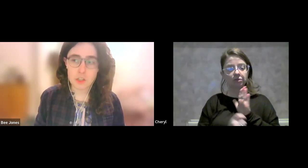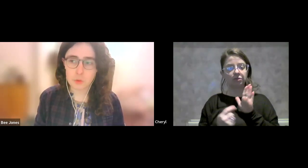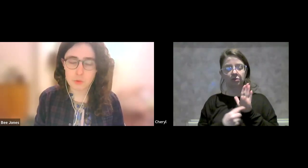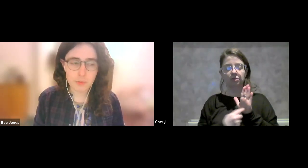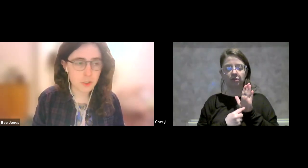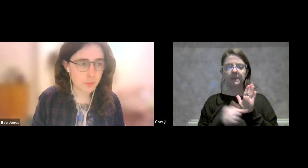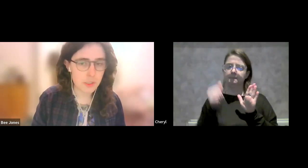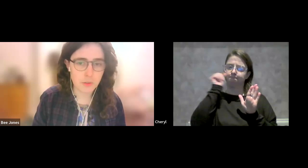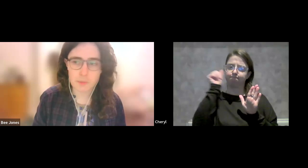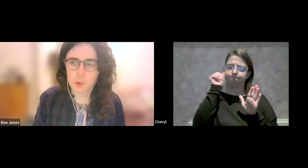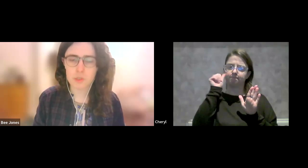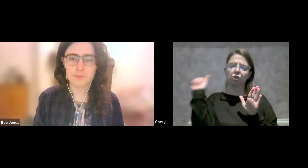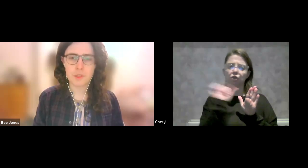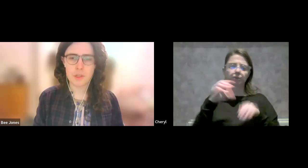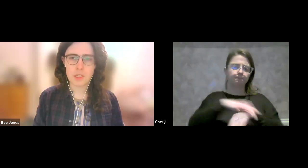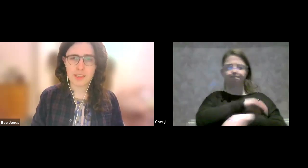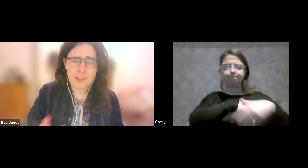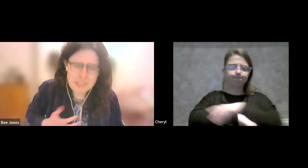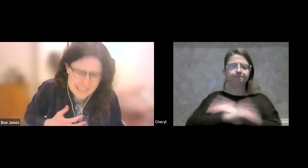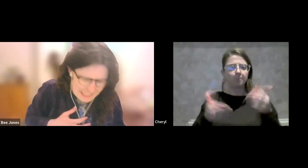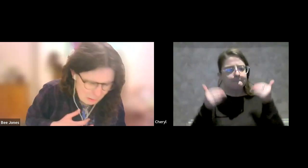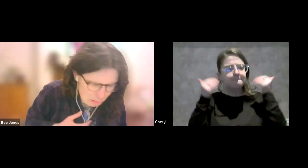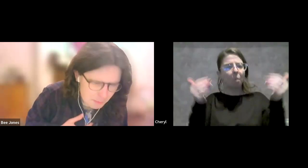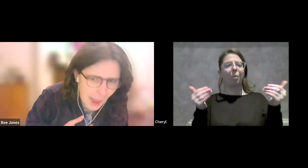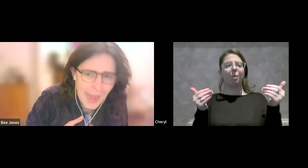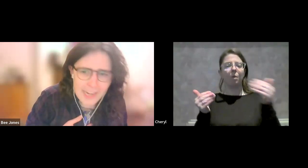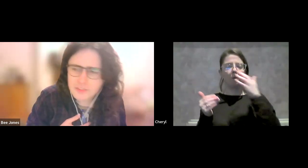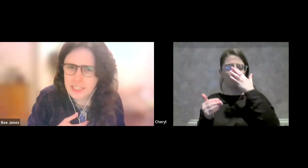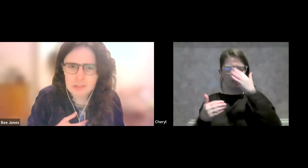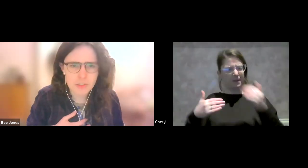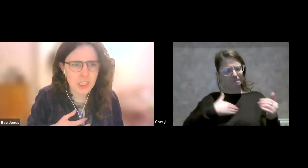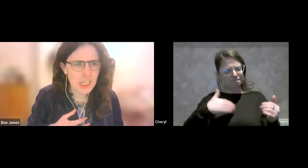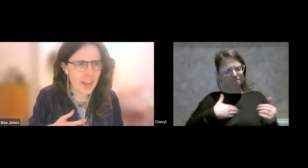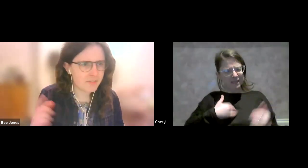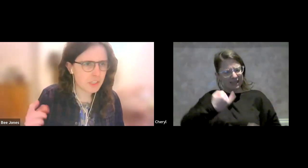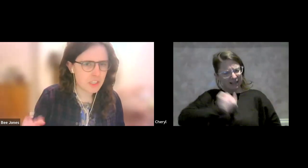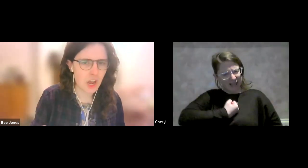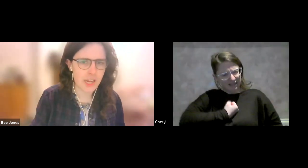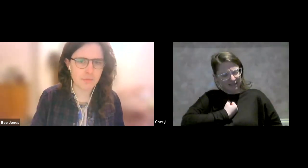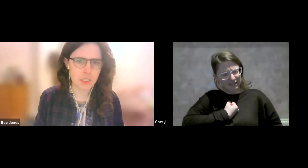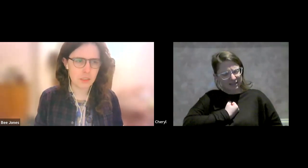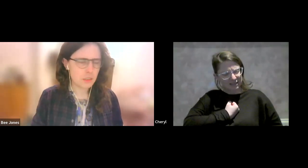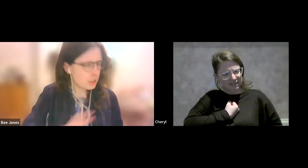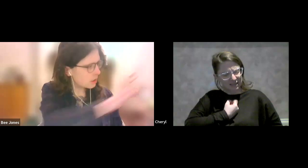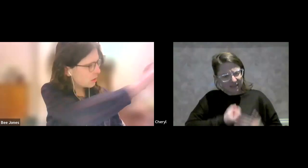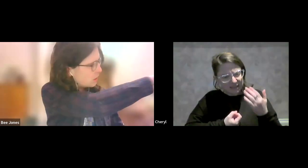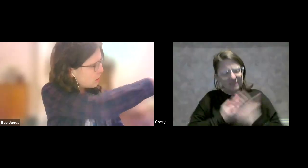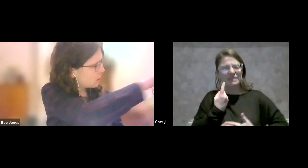they knew they should be doing more. They felt a pang of guilt every time.